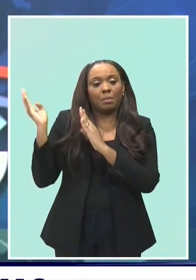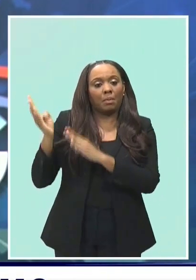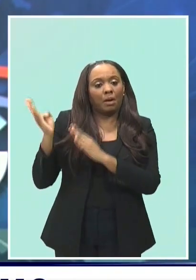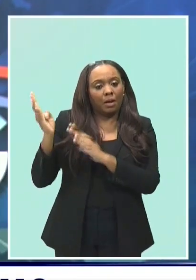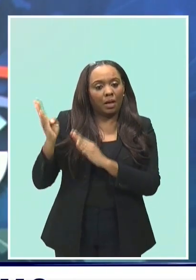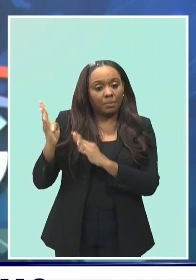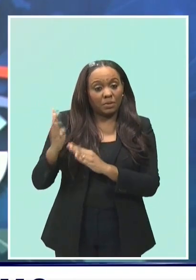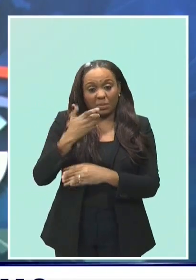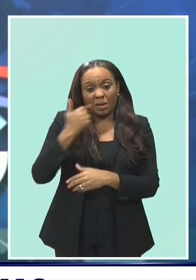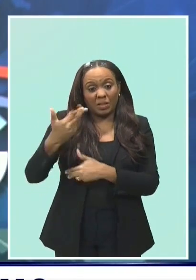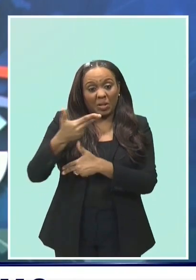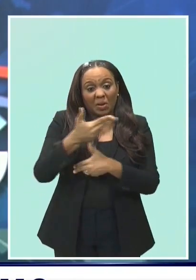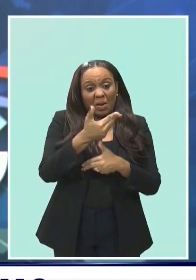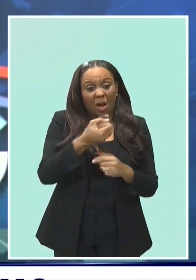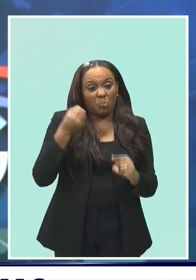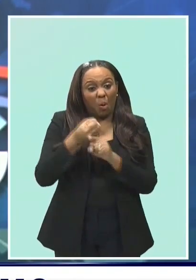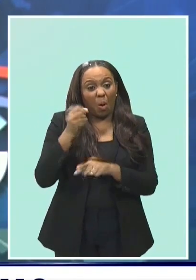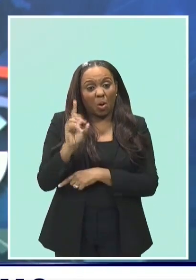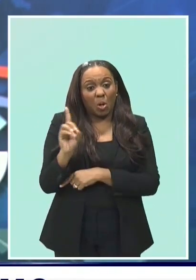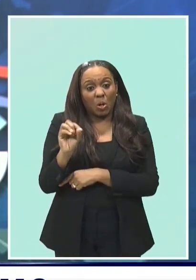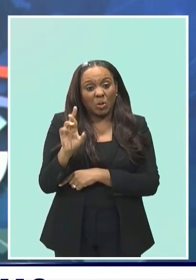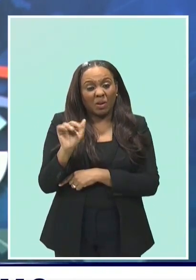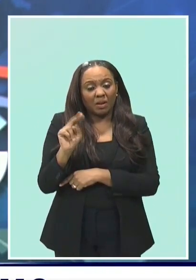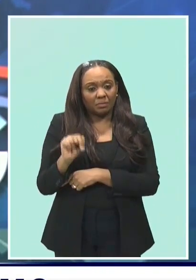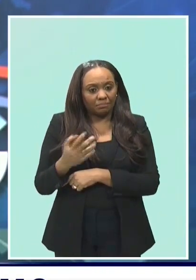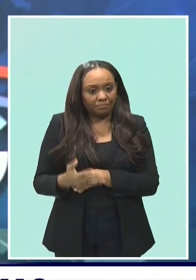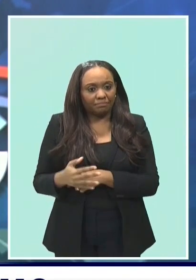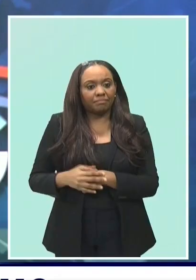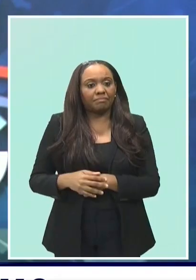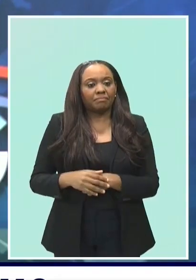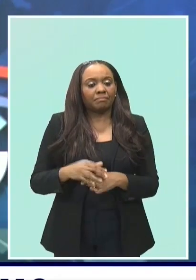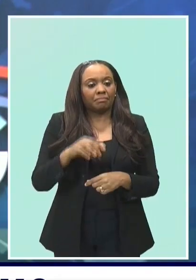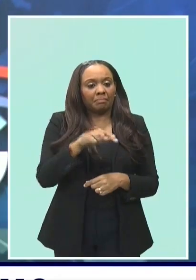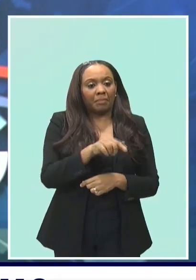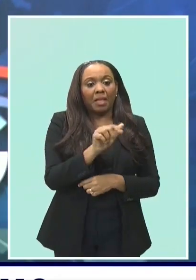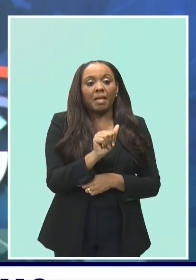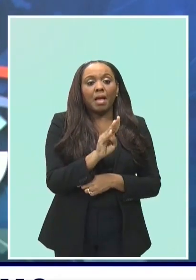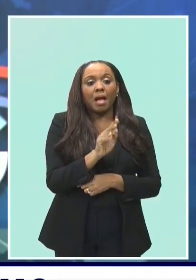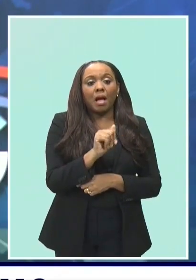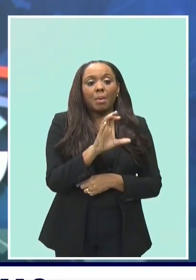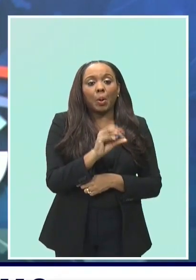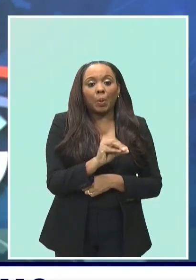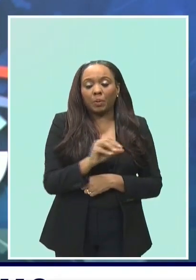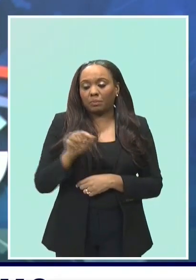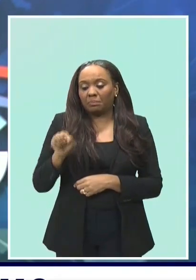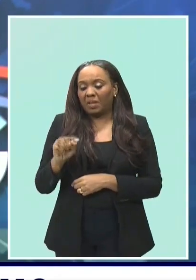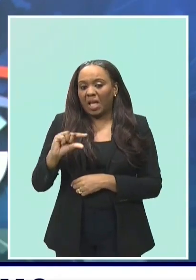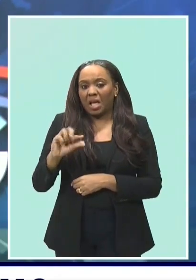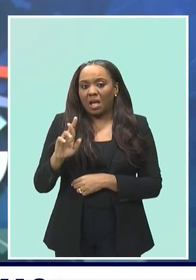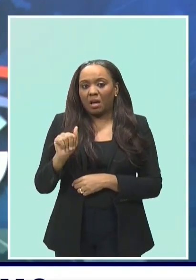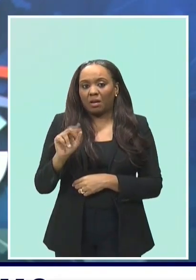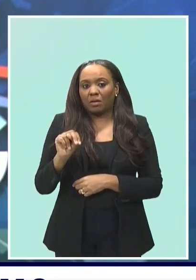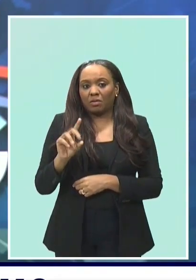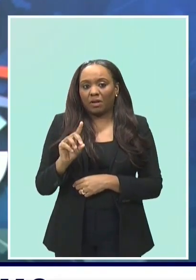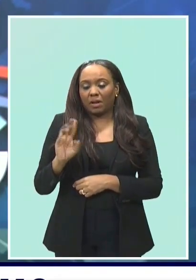efforts after Hurricane Dorian devastated the islands of Abaco and Grand Bahama a week ago. Lisa Broom has